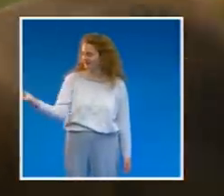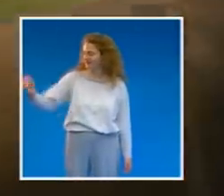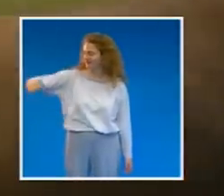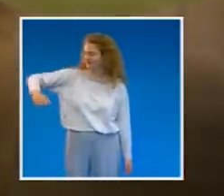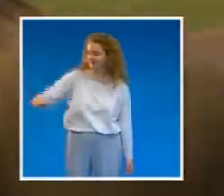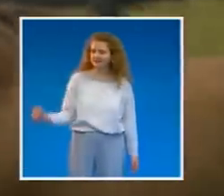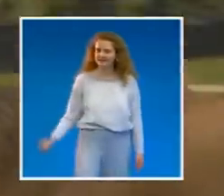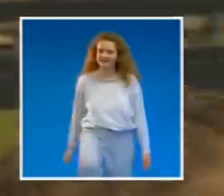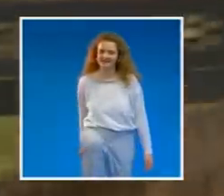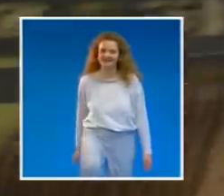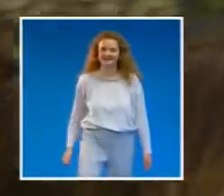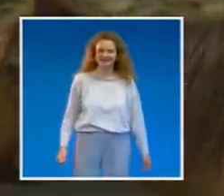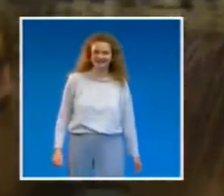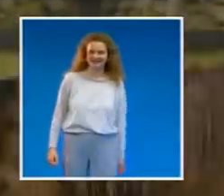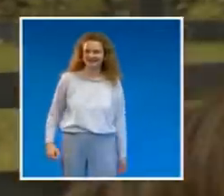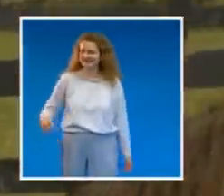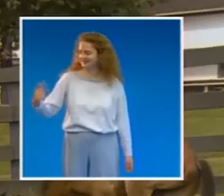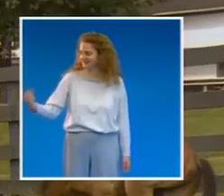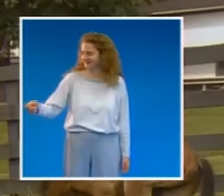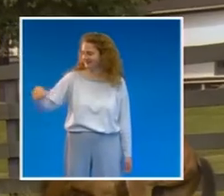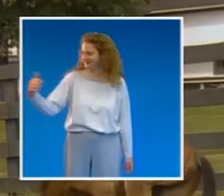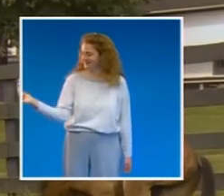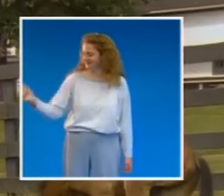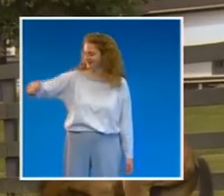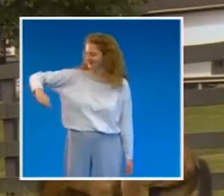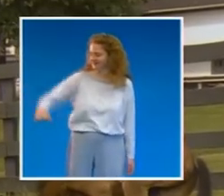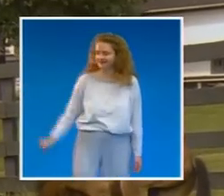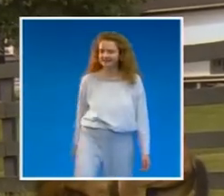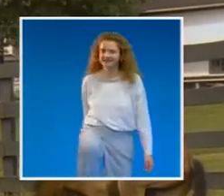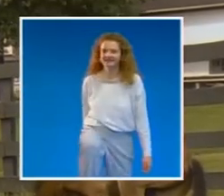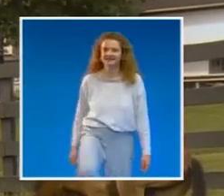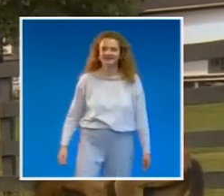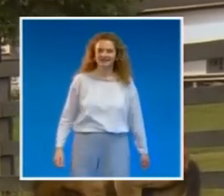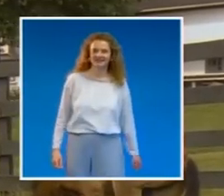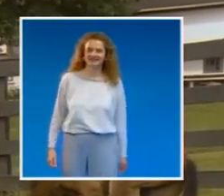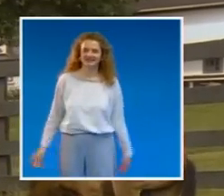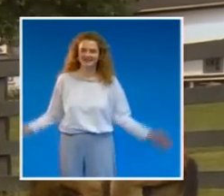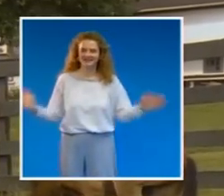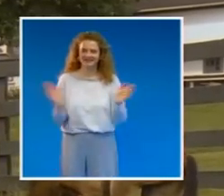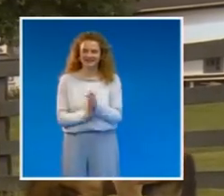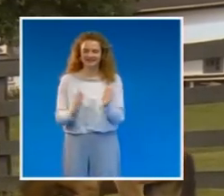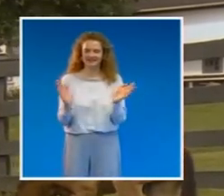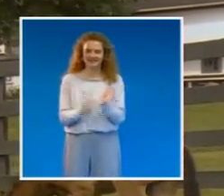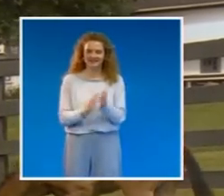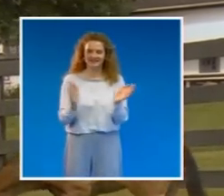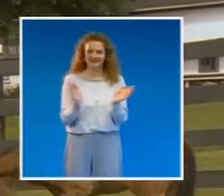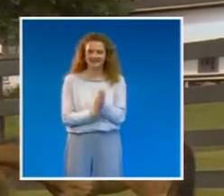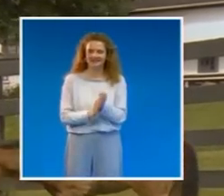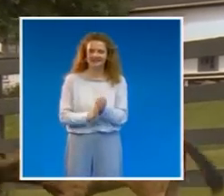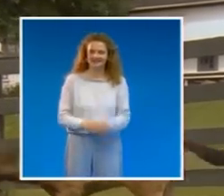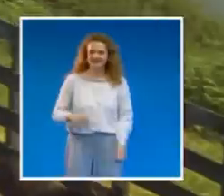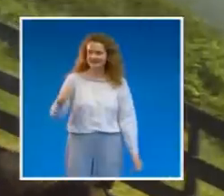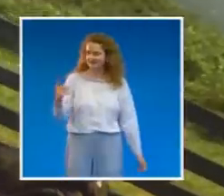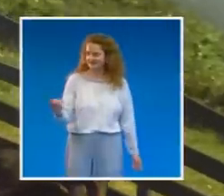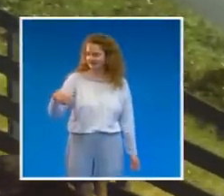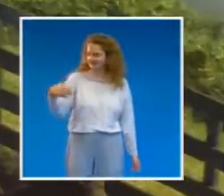finger, one thumb, one arm, one leg, keep moving. One finger, one thumb, one arm, one leg, keep moving. We'll all be merry and